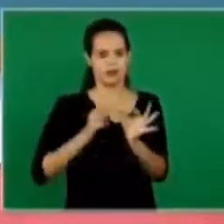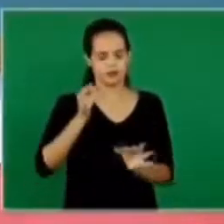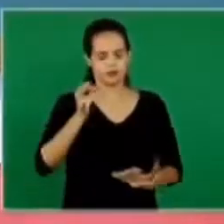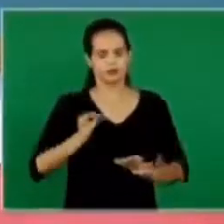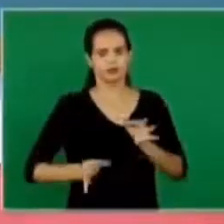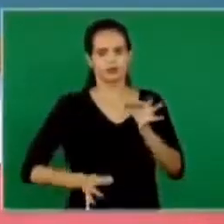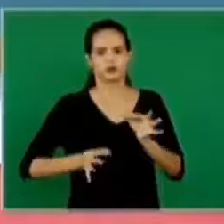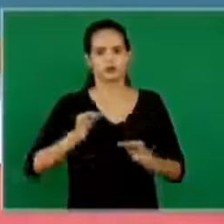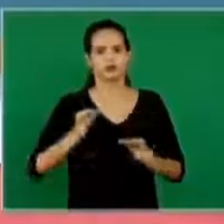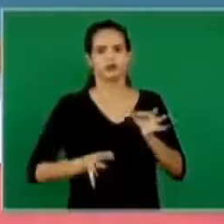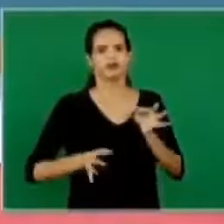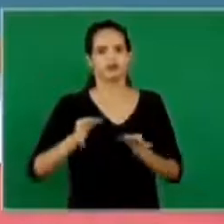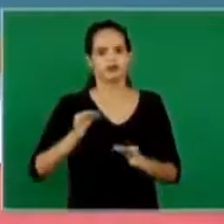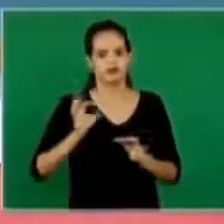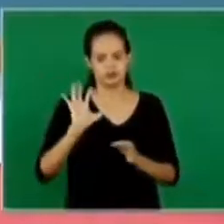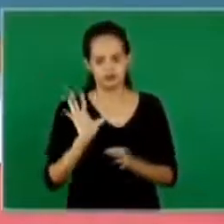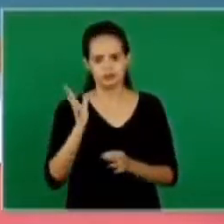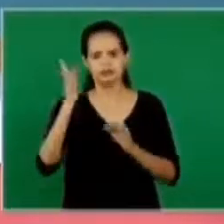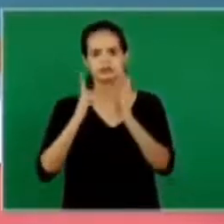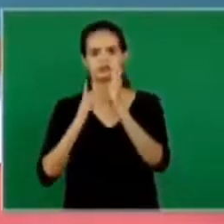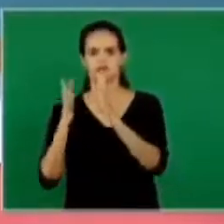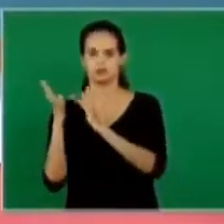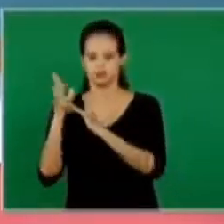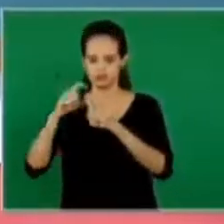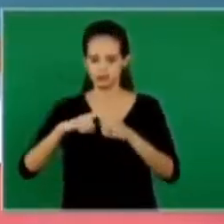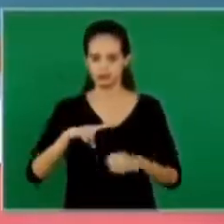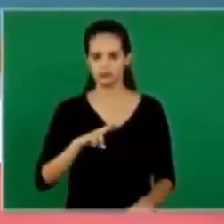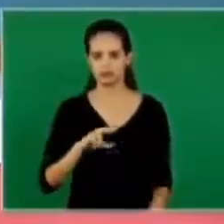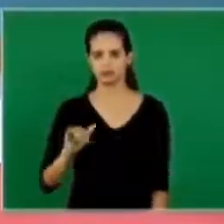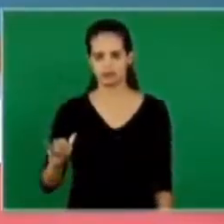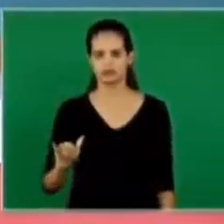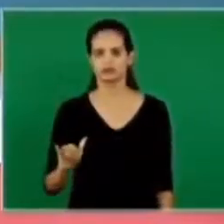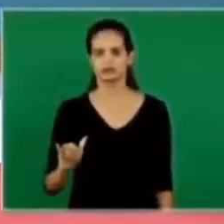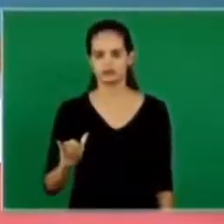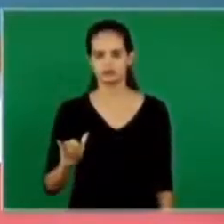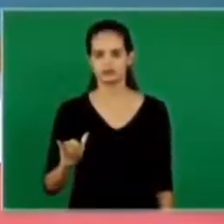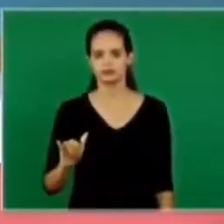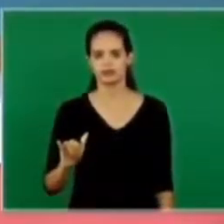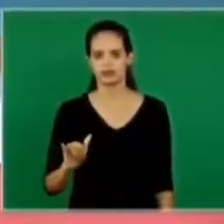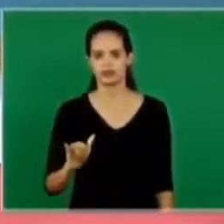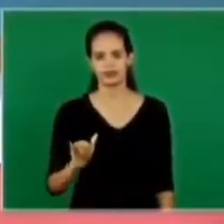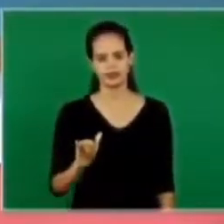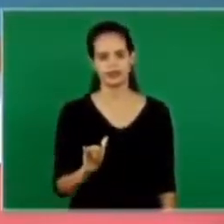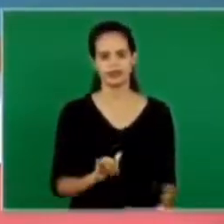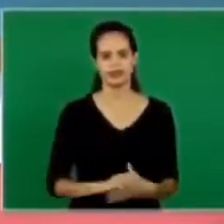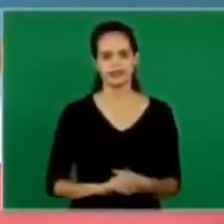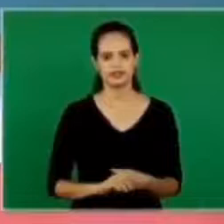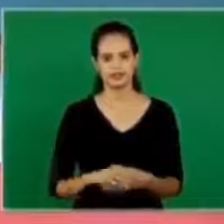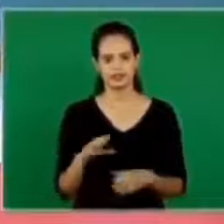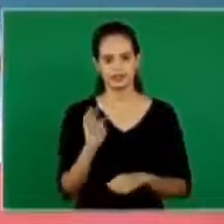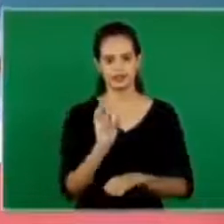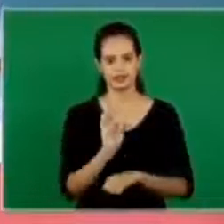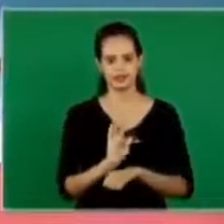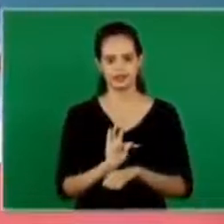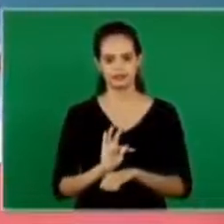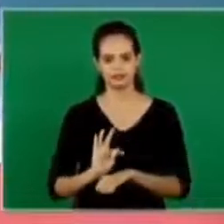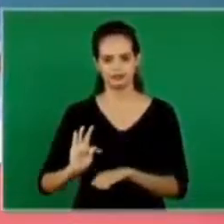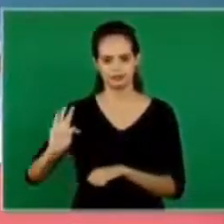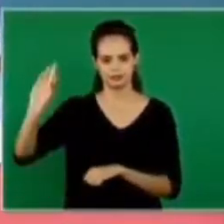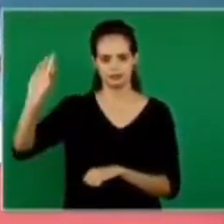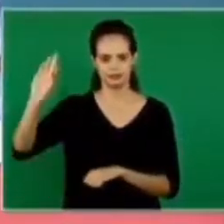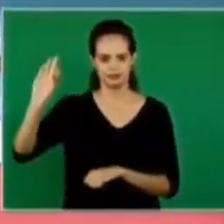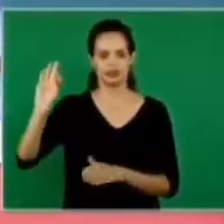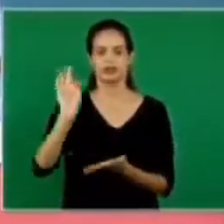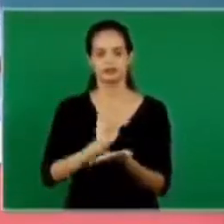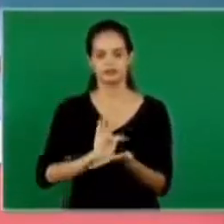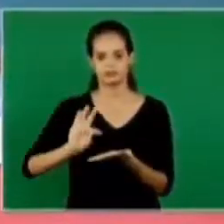of judgment. And Paul wrote in Thessalonians, God didn't destine